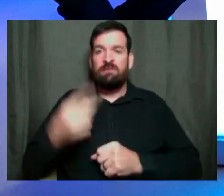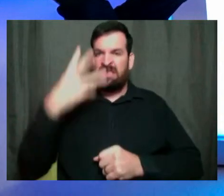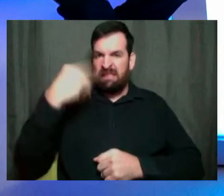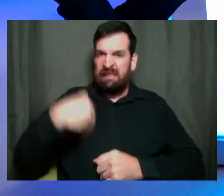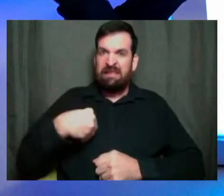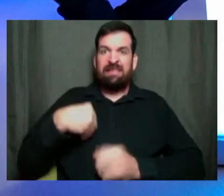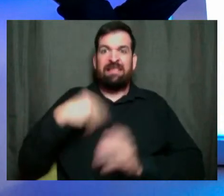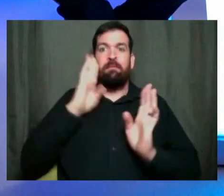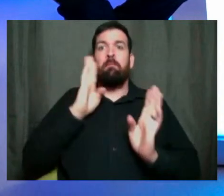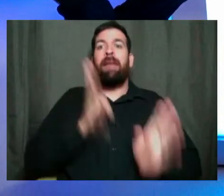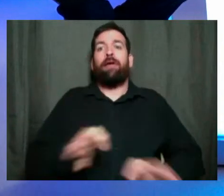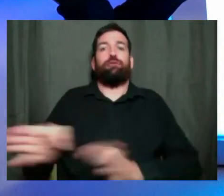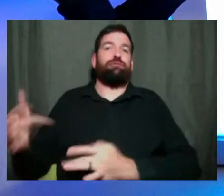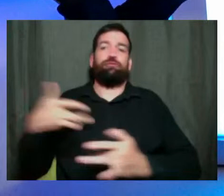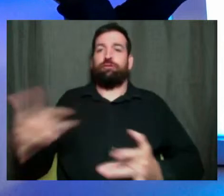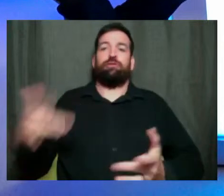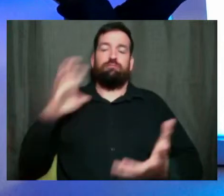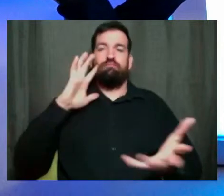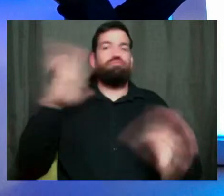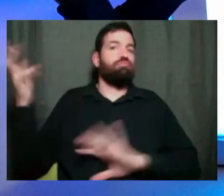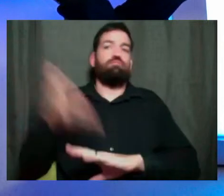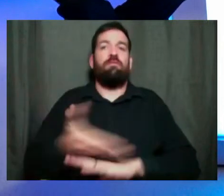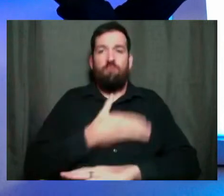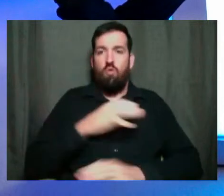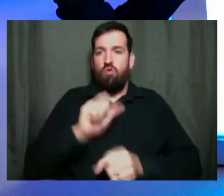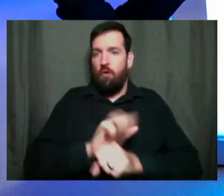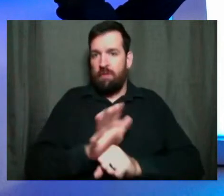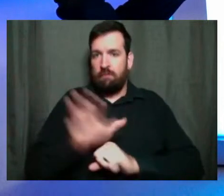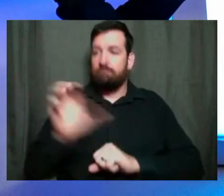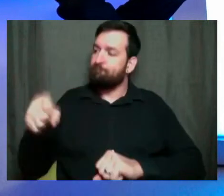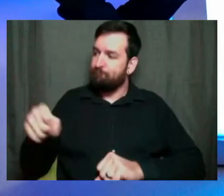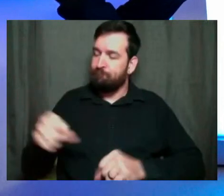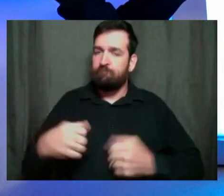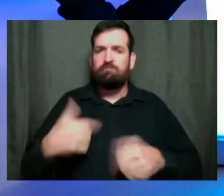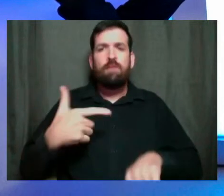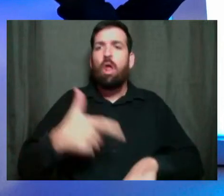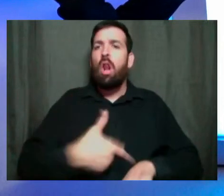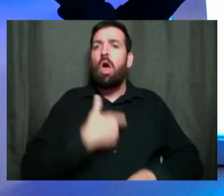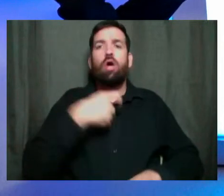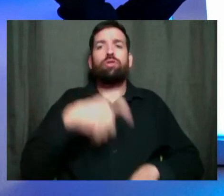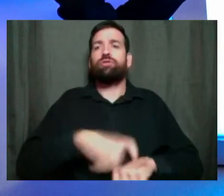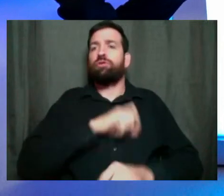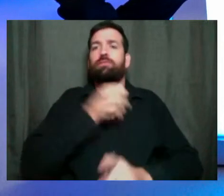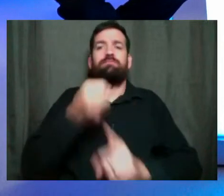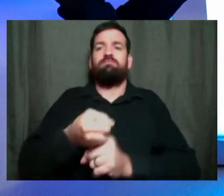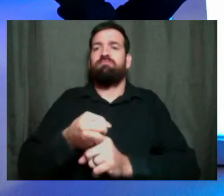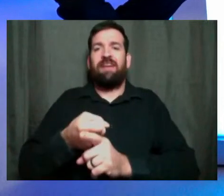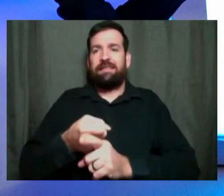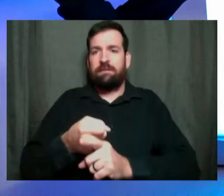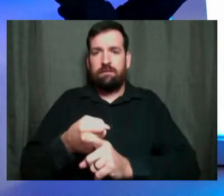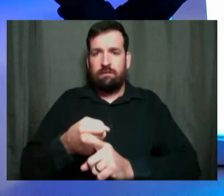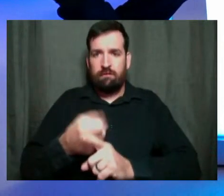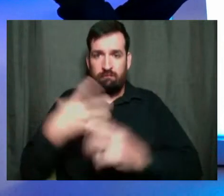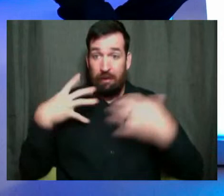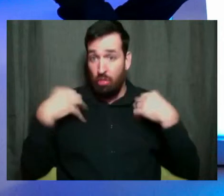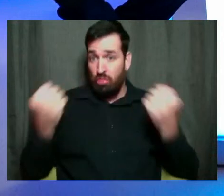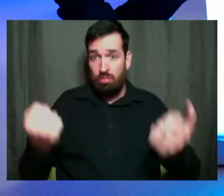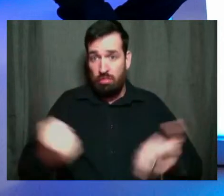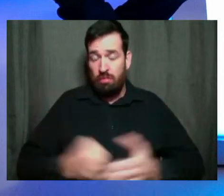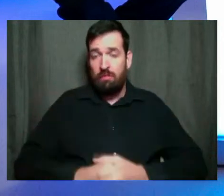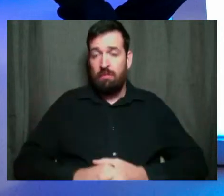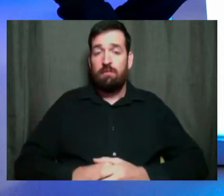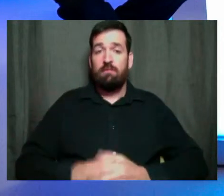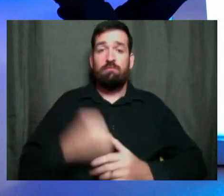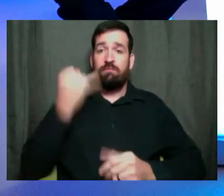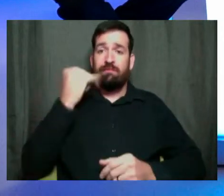before COVID, right? Yes, absolutely. So what are long-term health effects for people who don't sleep right,